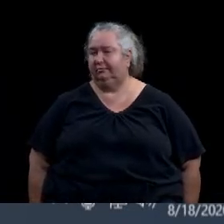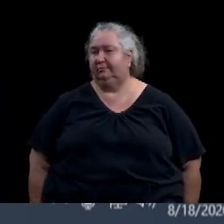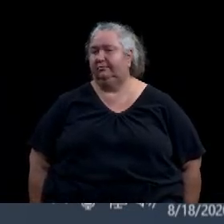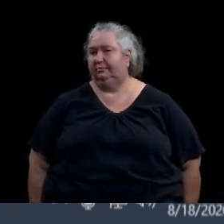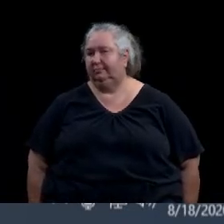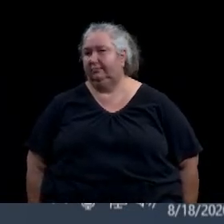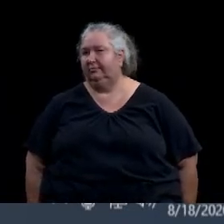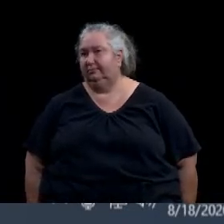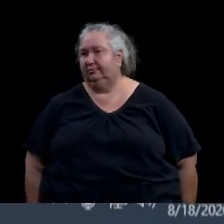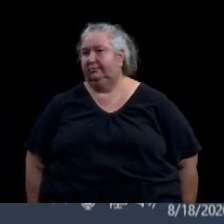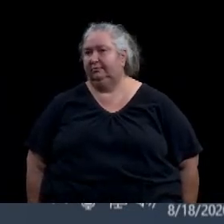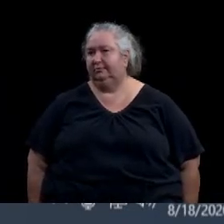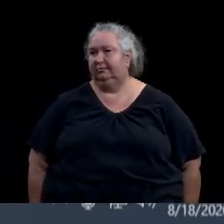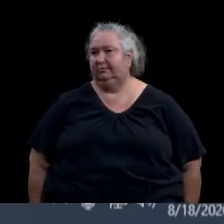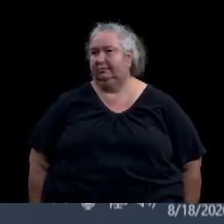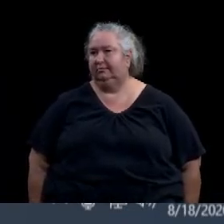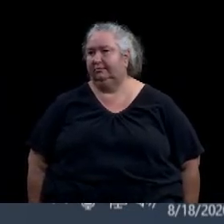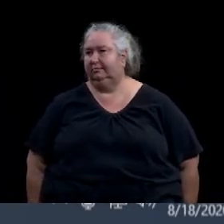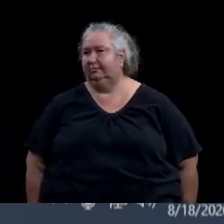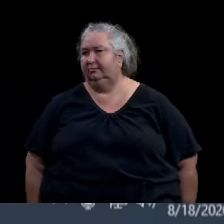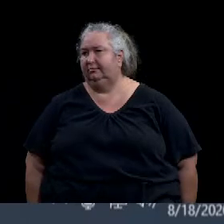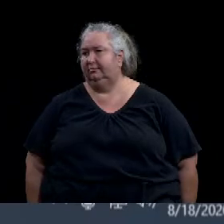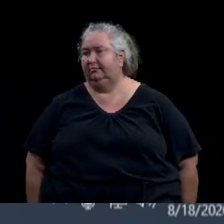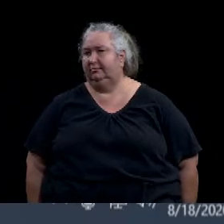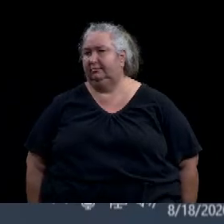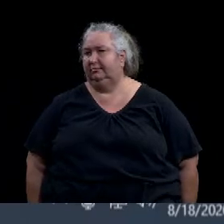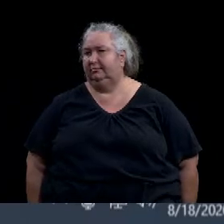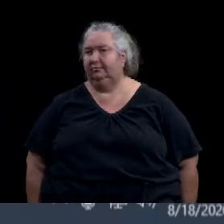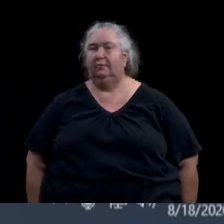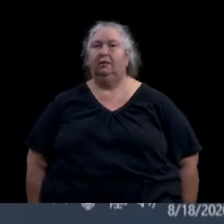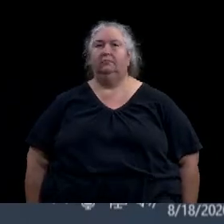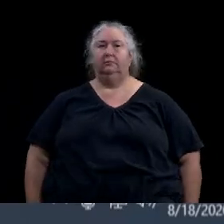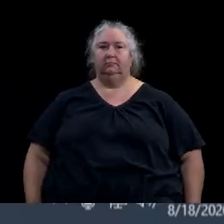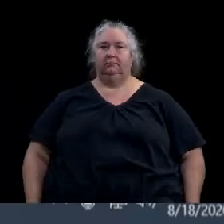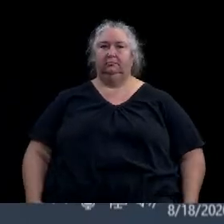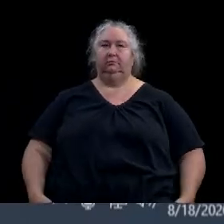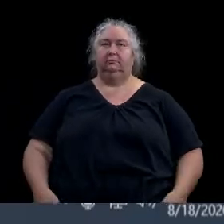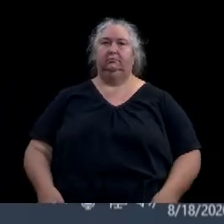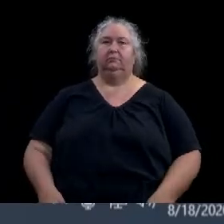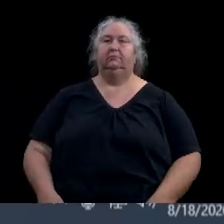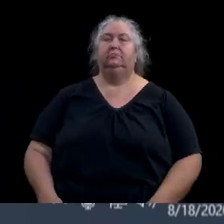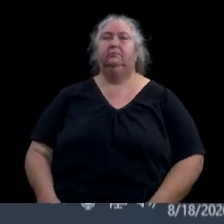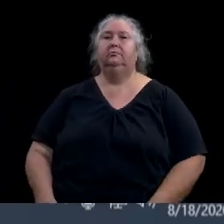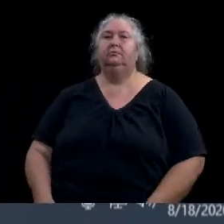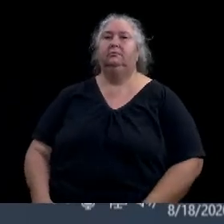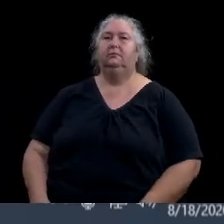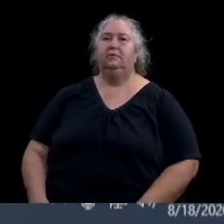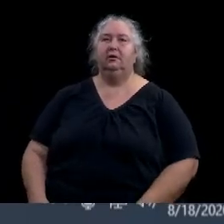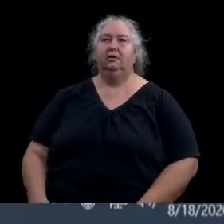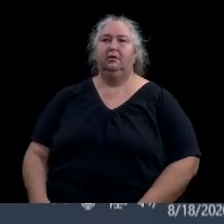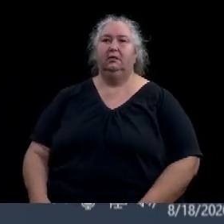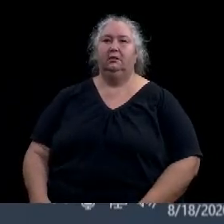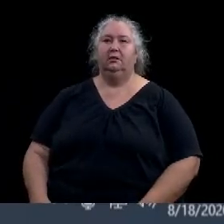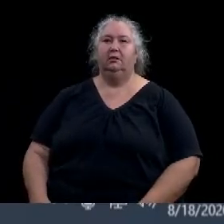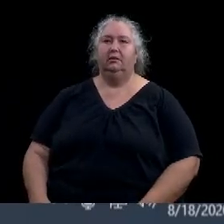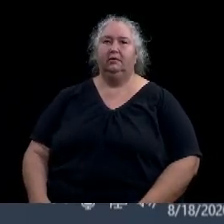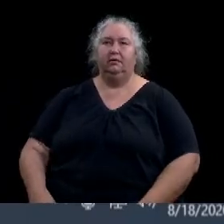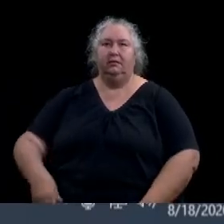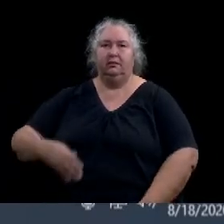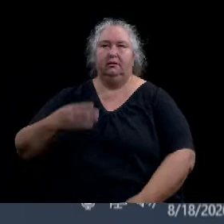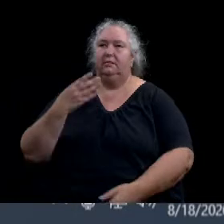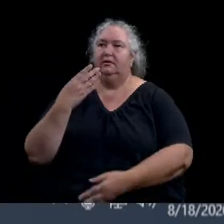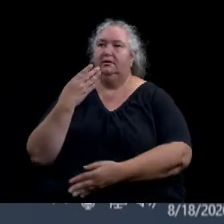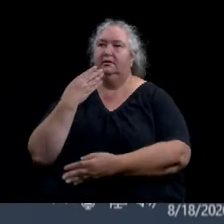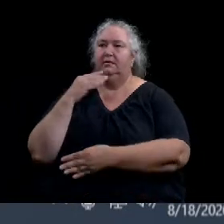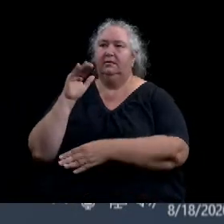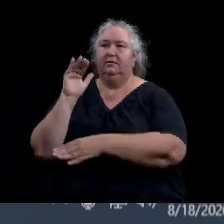Good evening. We will now call the business session of August 18, 2020 to order at 6.03 p.m. On March 16, 2020, the